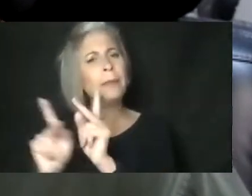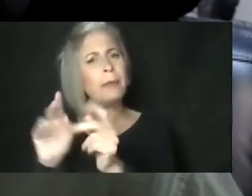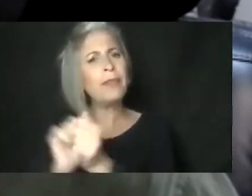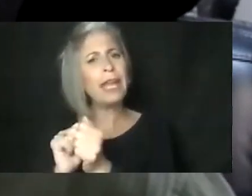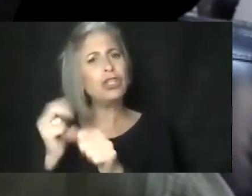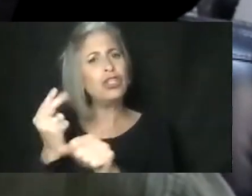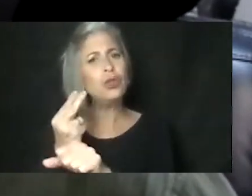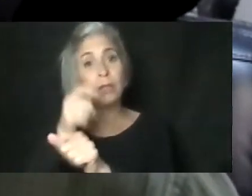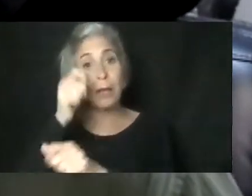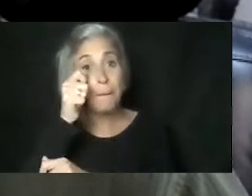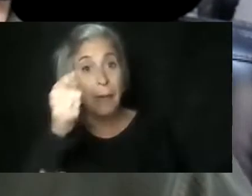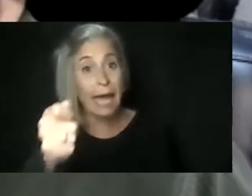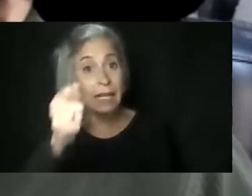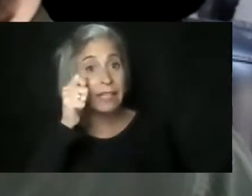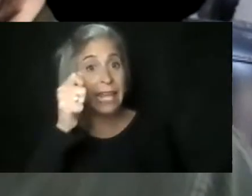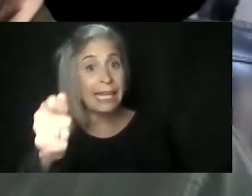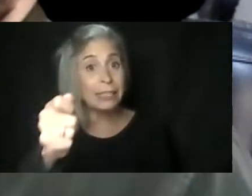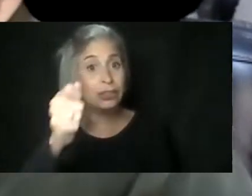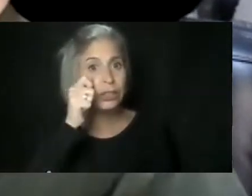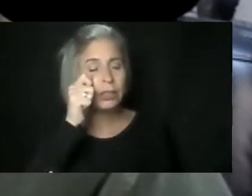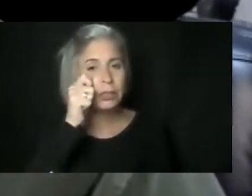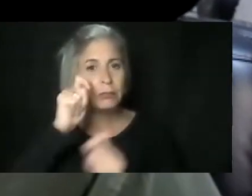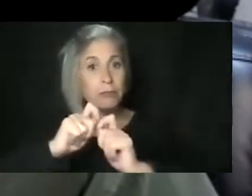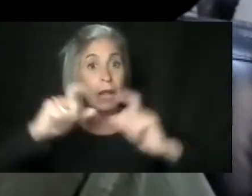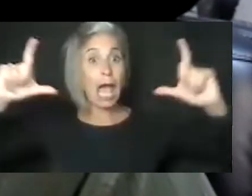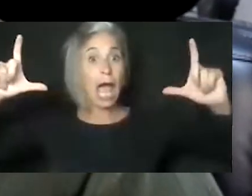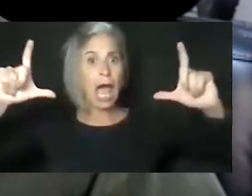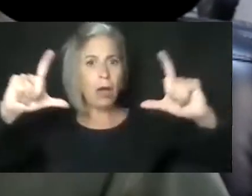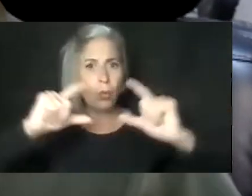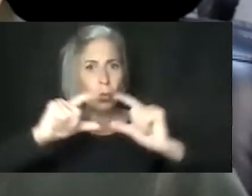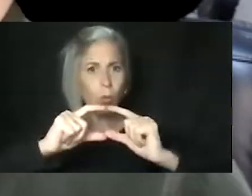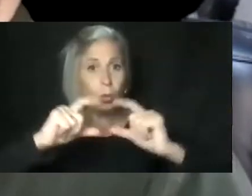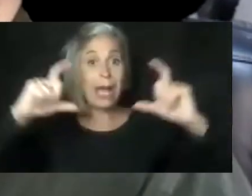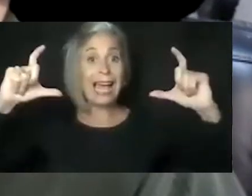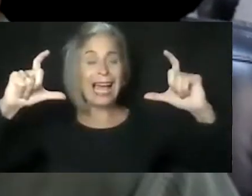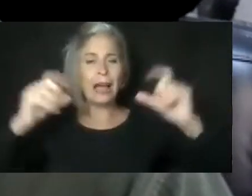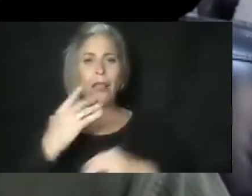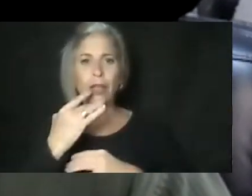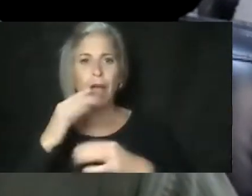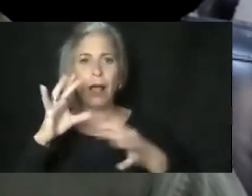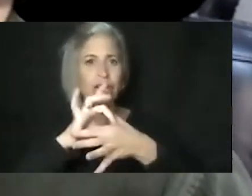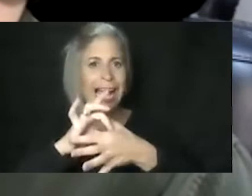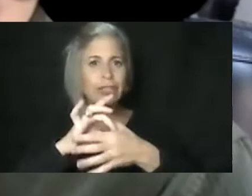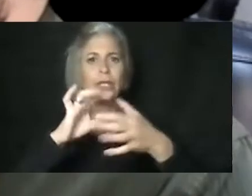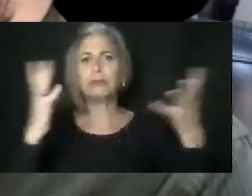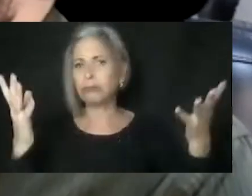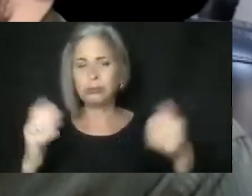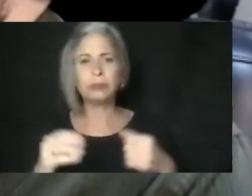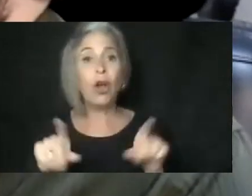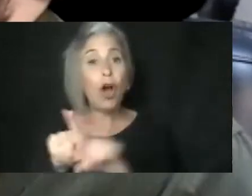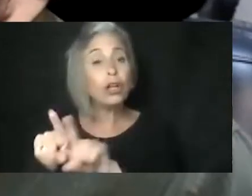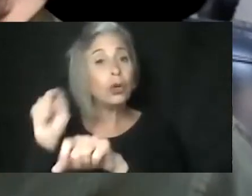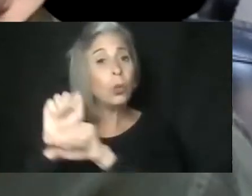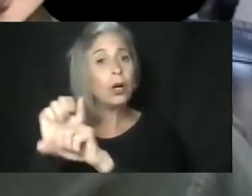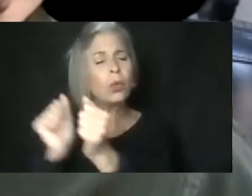screen magnification, so enlarging the screen, color reverse, color contrast, all of that stuff. But we also work